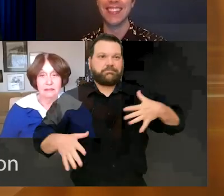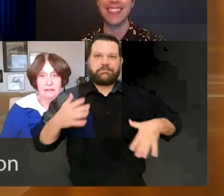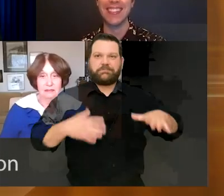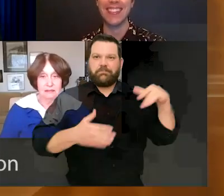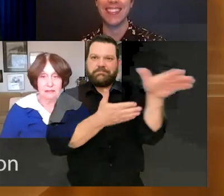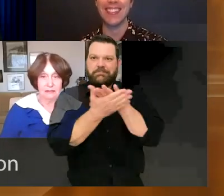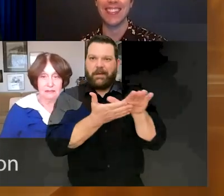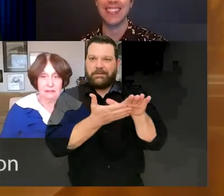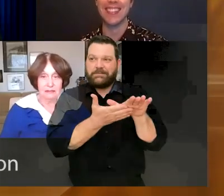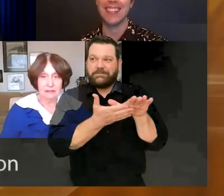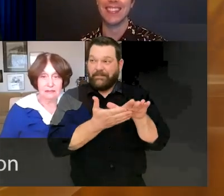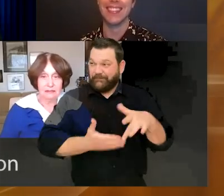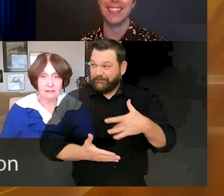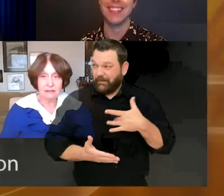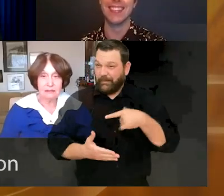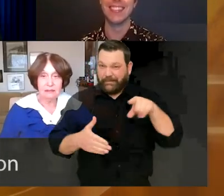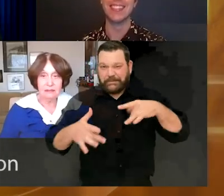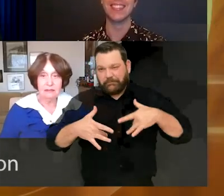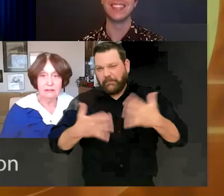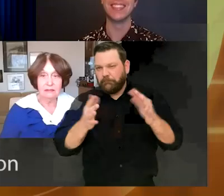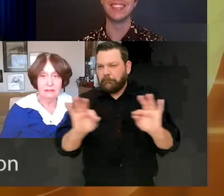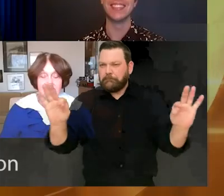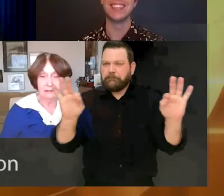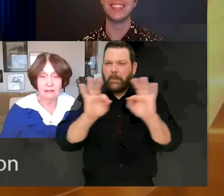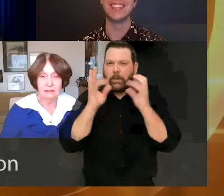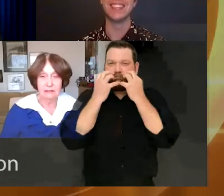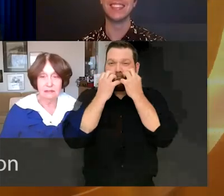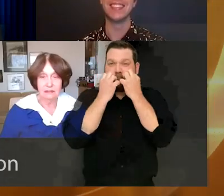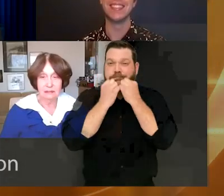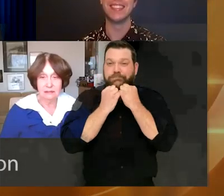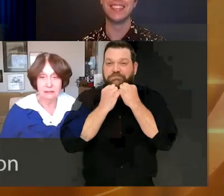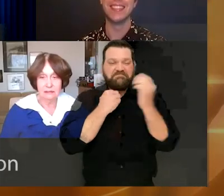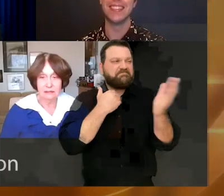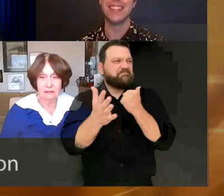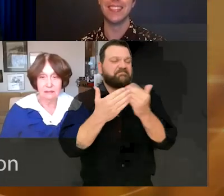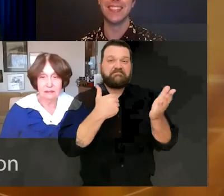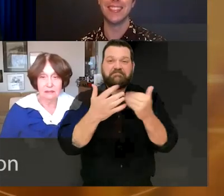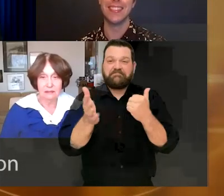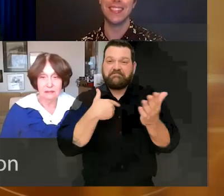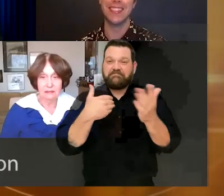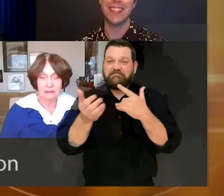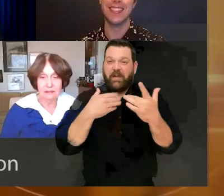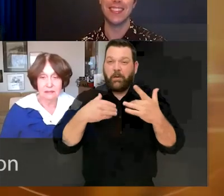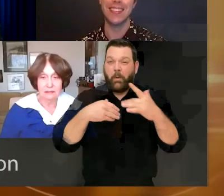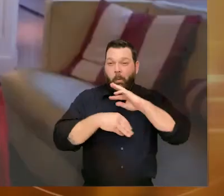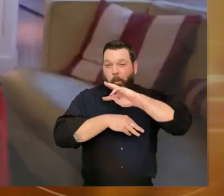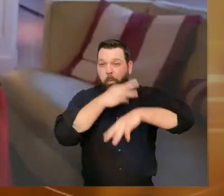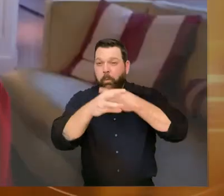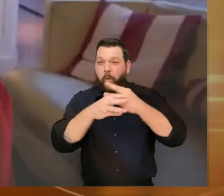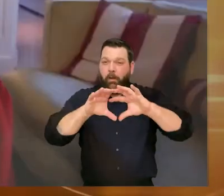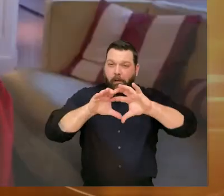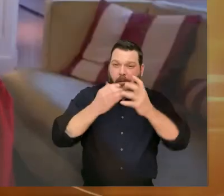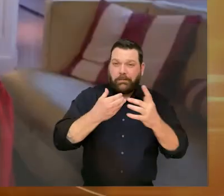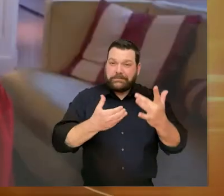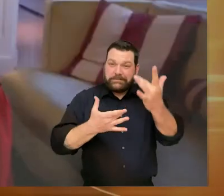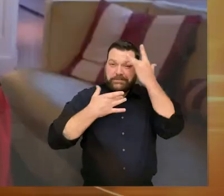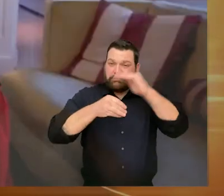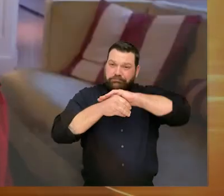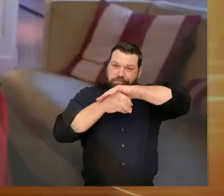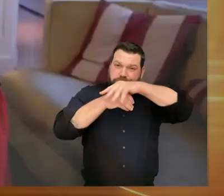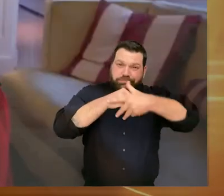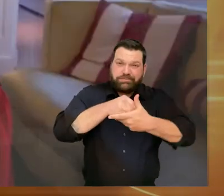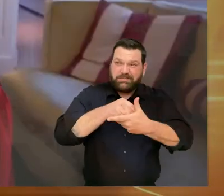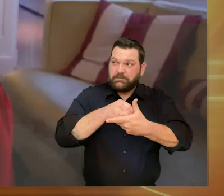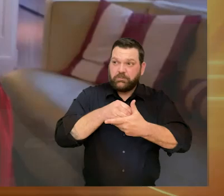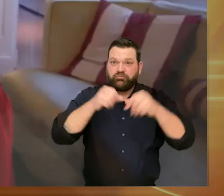global pandemic, could have prevented us from celebrating this outstanding theater community, especially now when